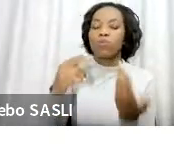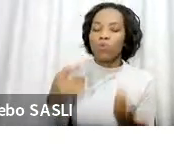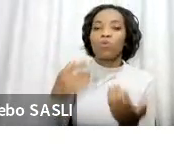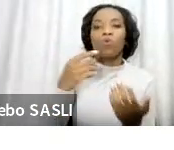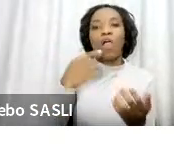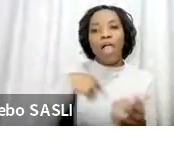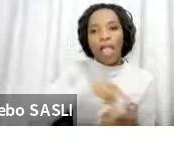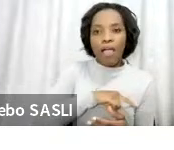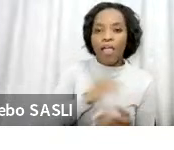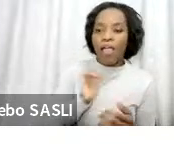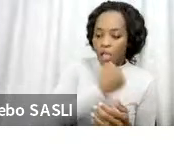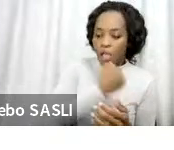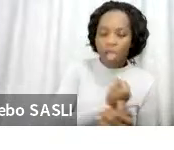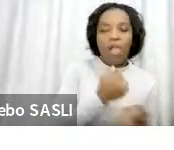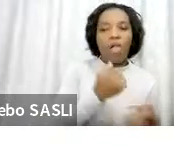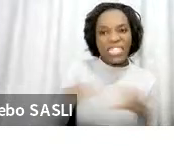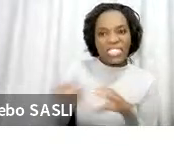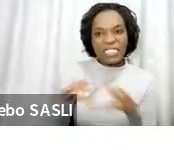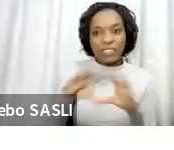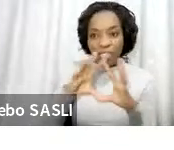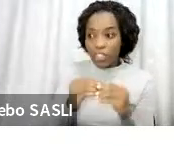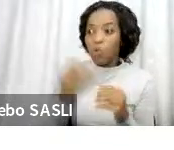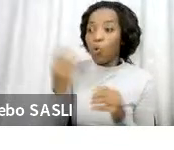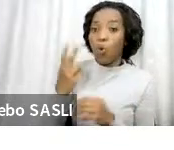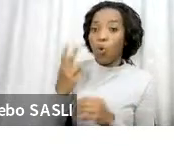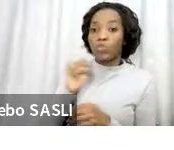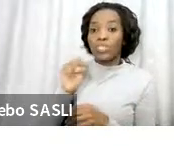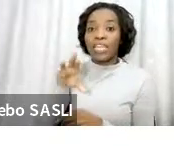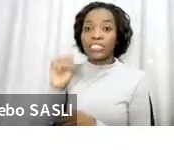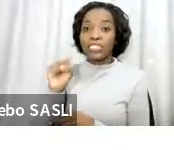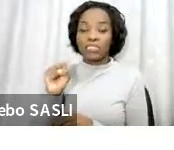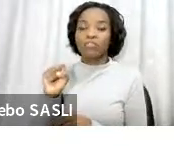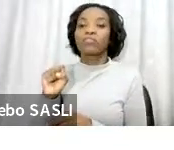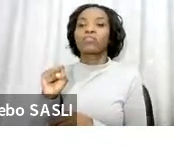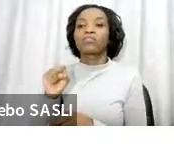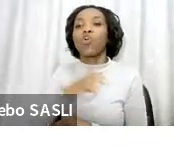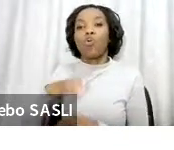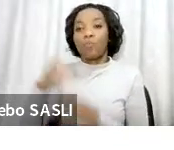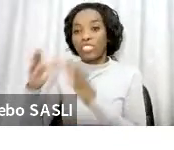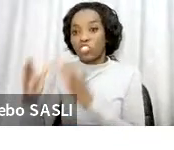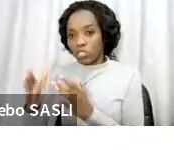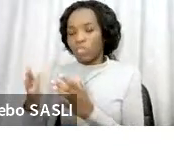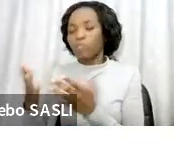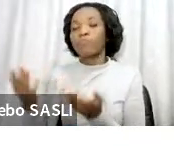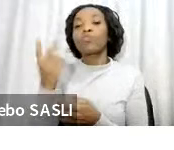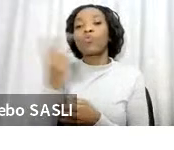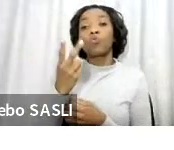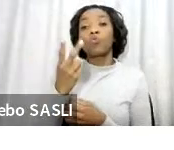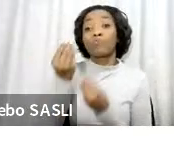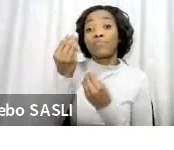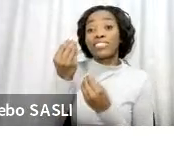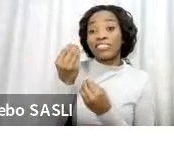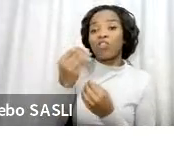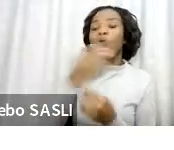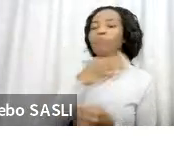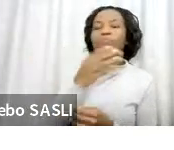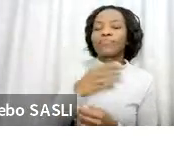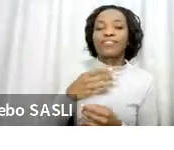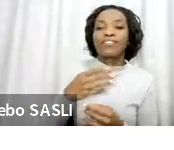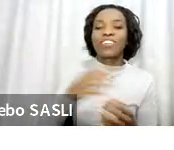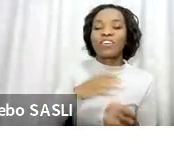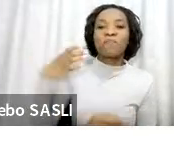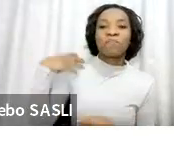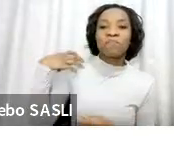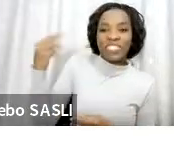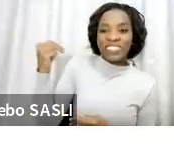as well to the SARS Commissioner. We also do provide the Minister of Finance with an